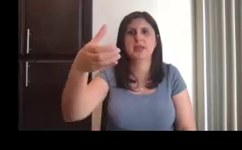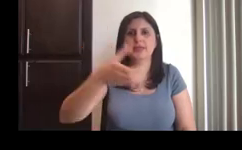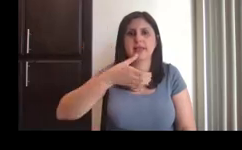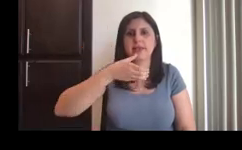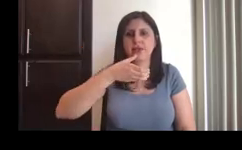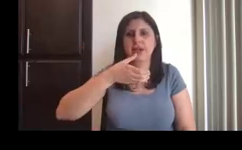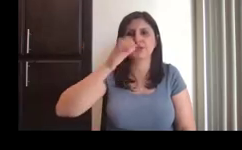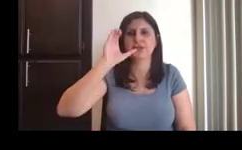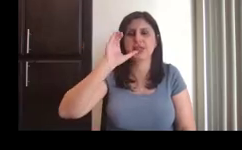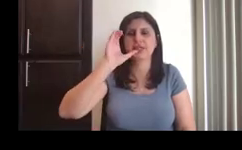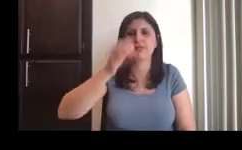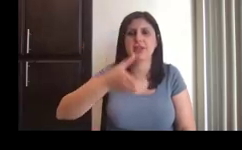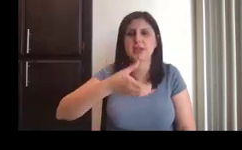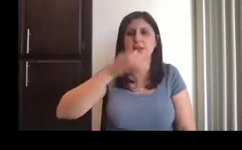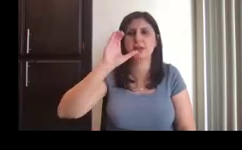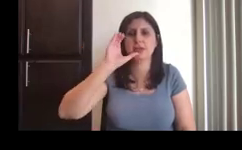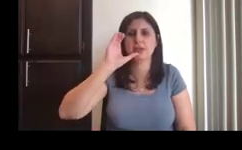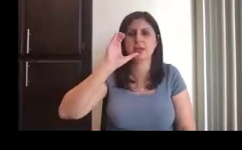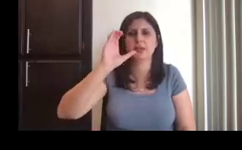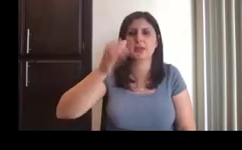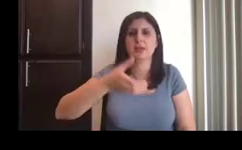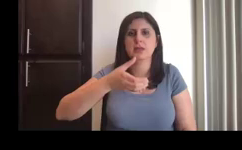It's a C, and it's like if you're actually drinking something.